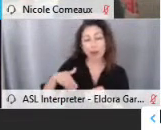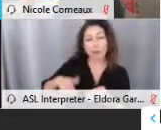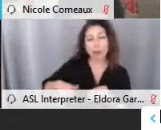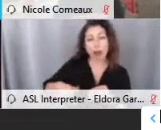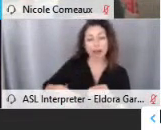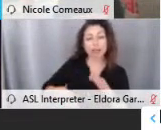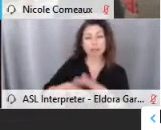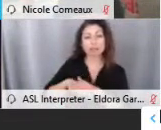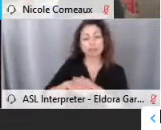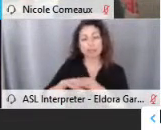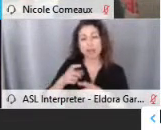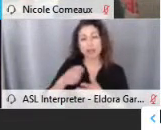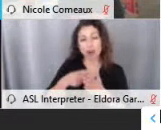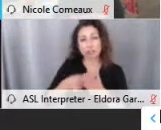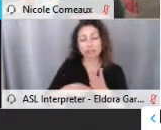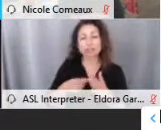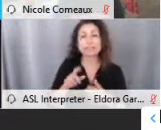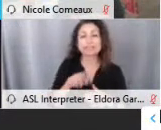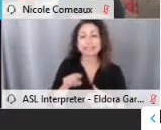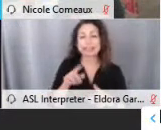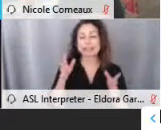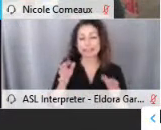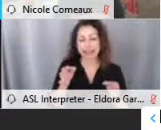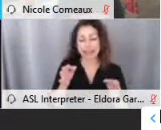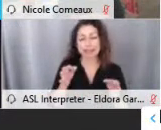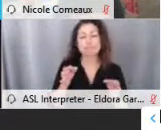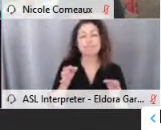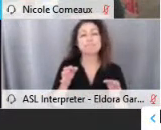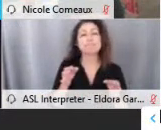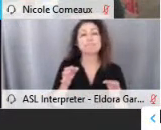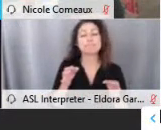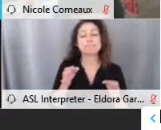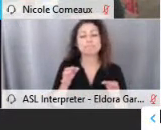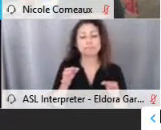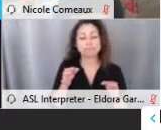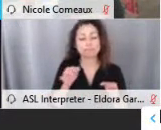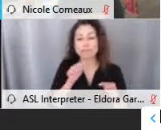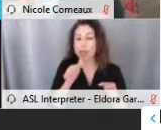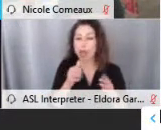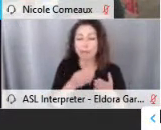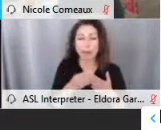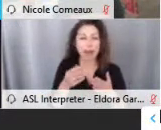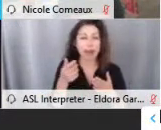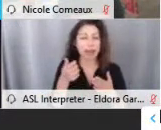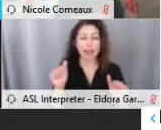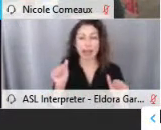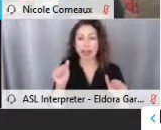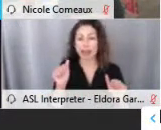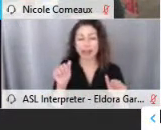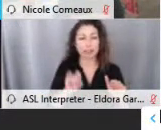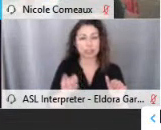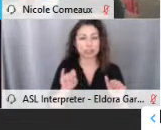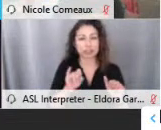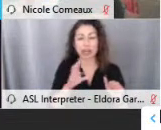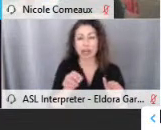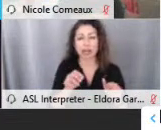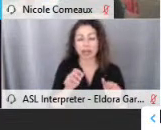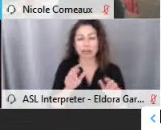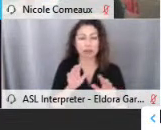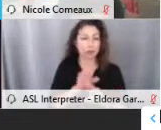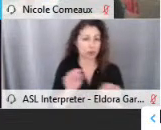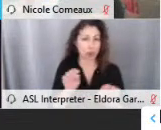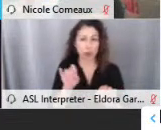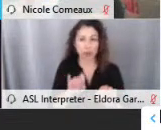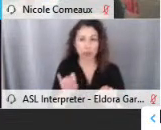out-of-pocket costs. And so they decide to not buy any coverage and remain